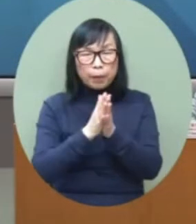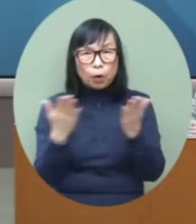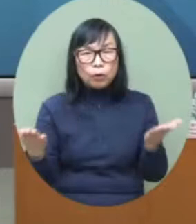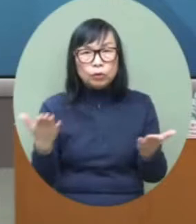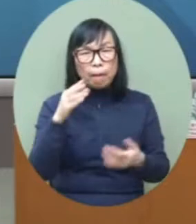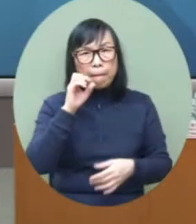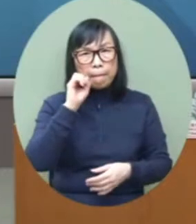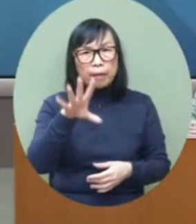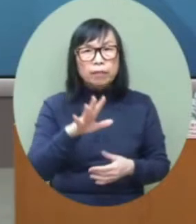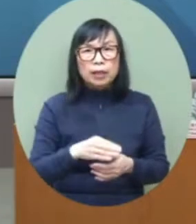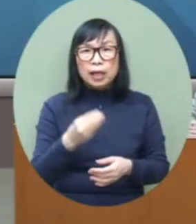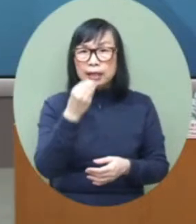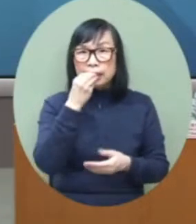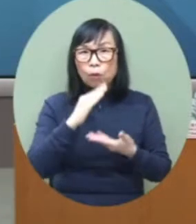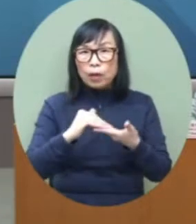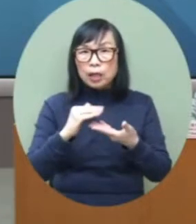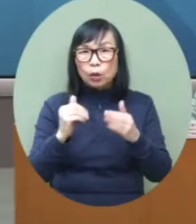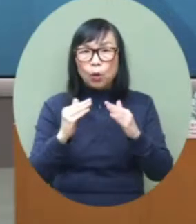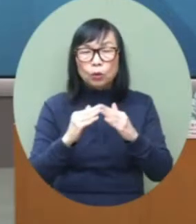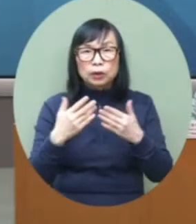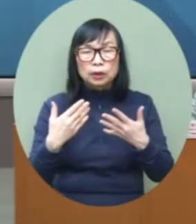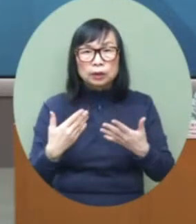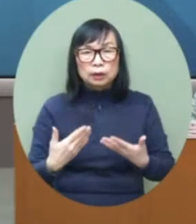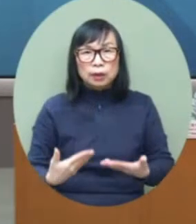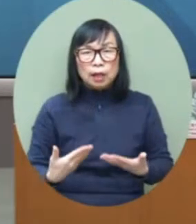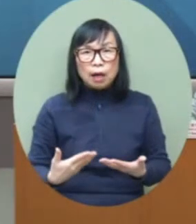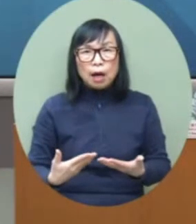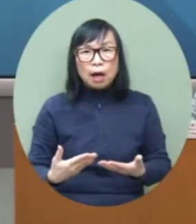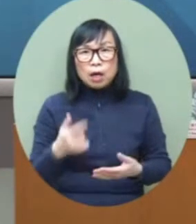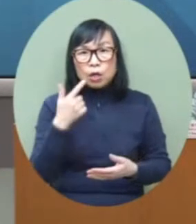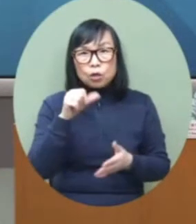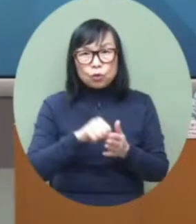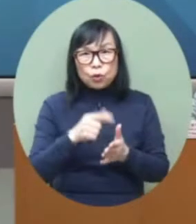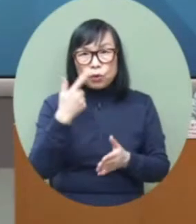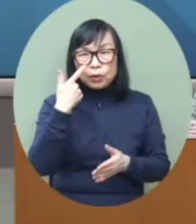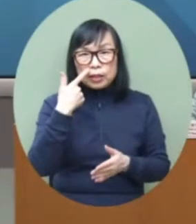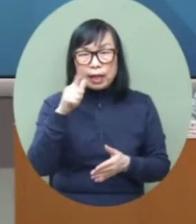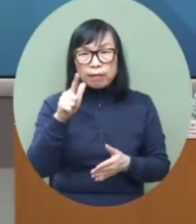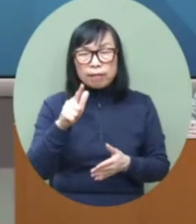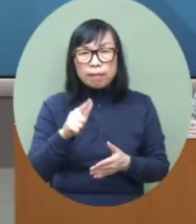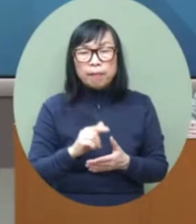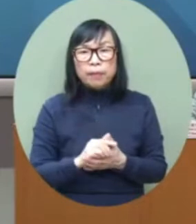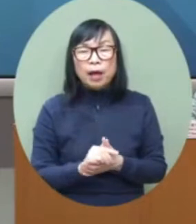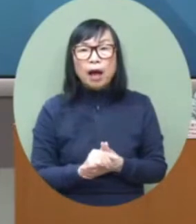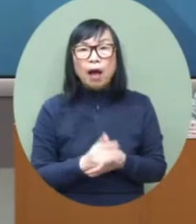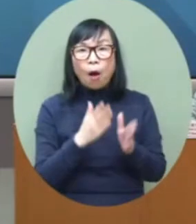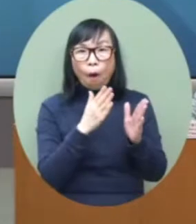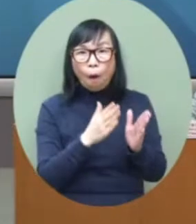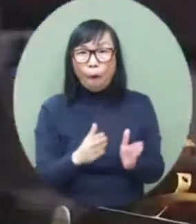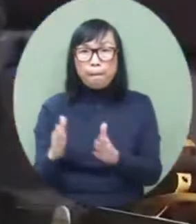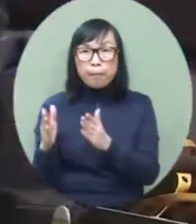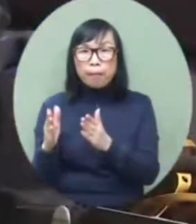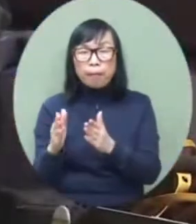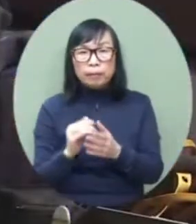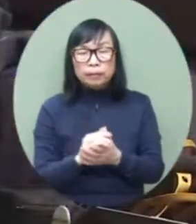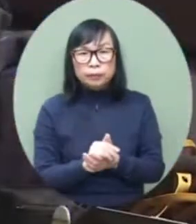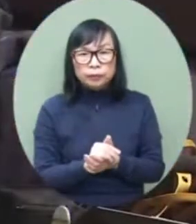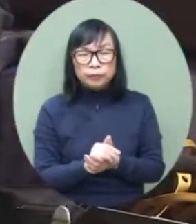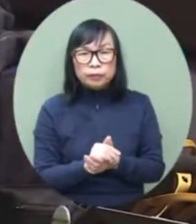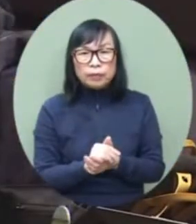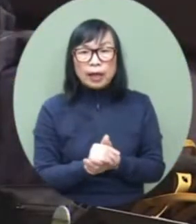Ming Pao, first I'd like to ask food, environment, hygiene, the latest